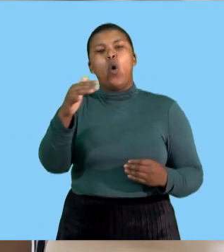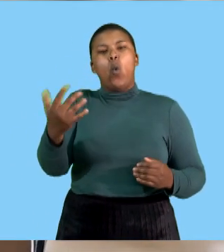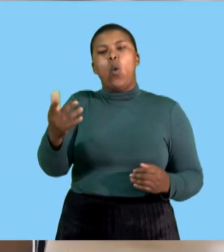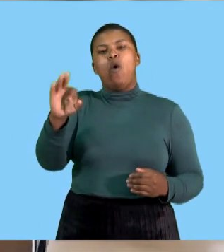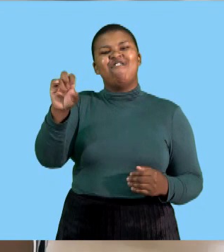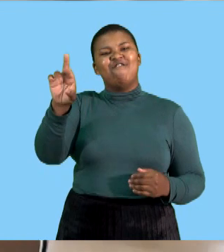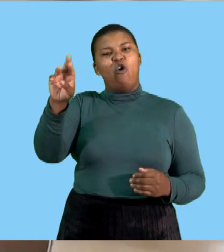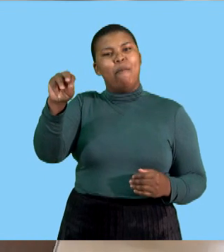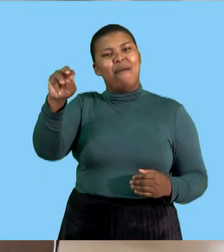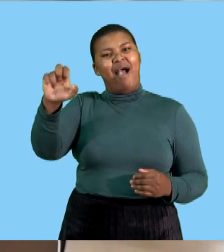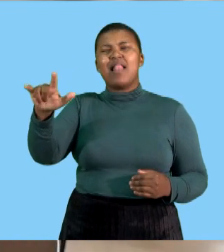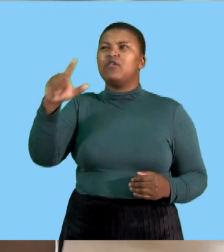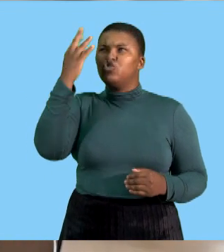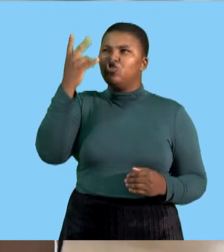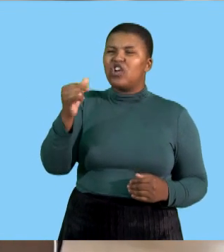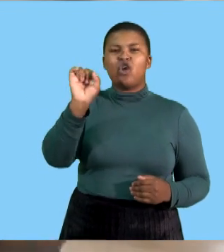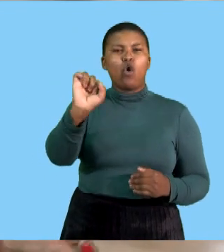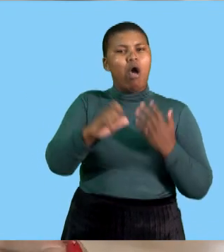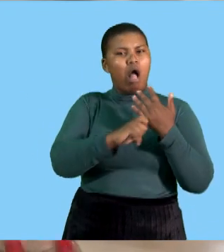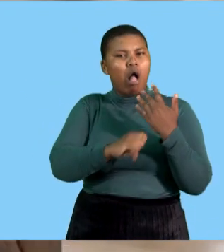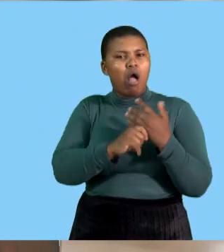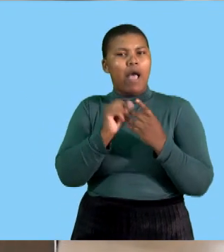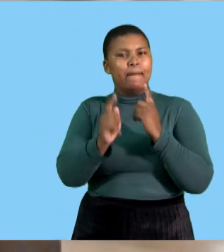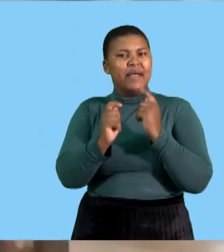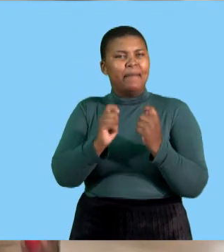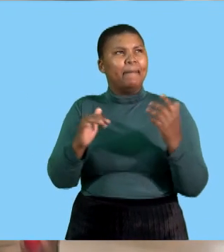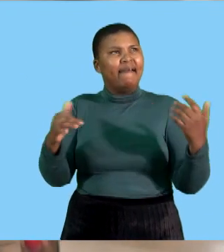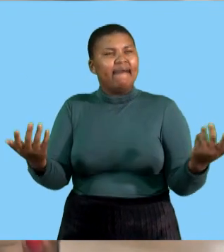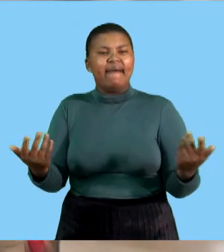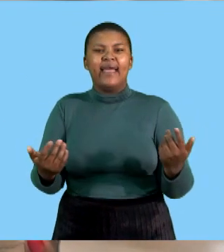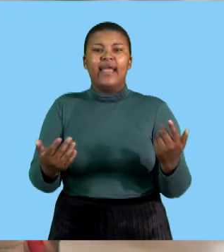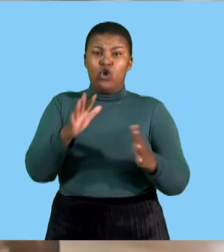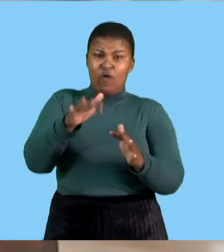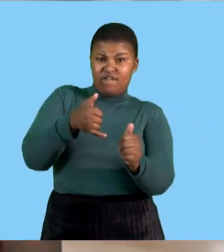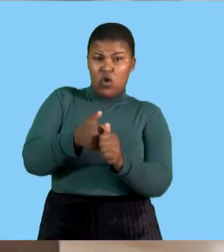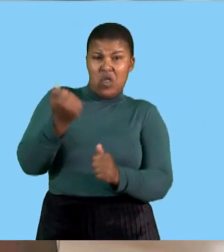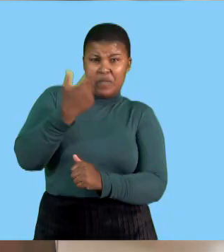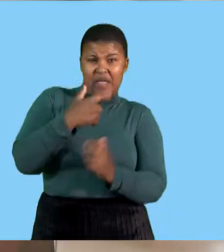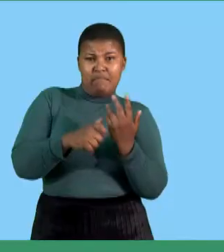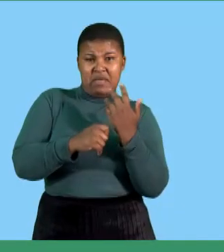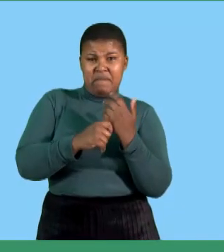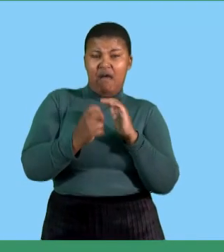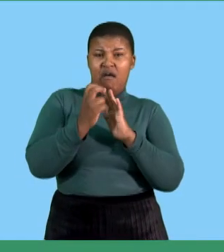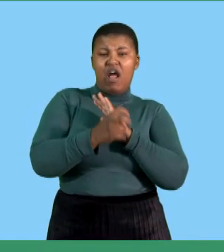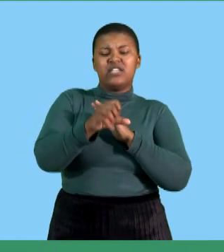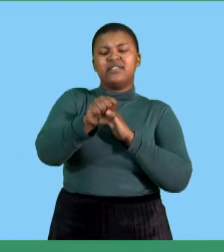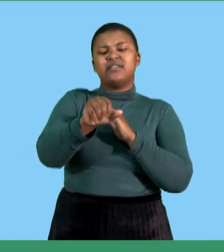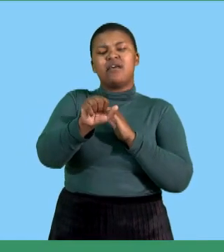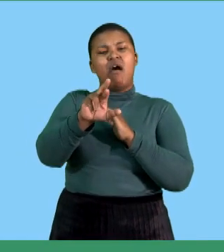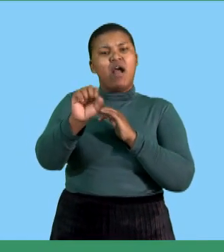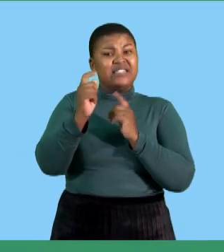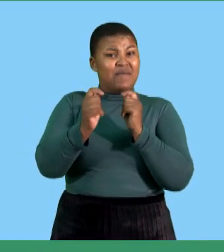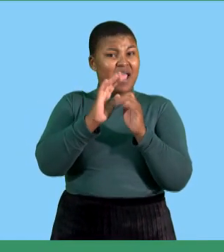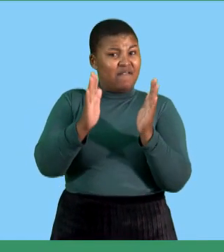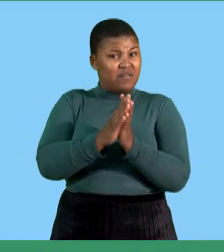tax payments maybe, or your tax permits maybe, tax regulations. Are you compliant? Do you pay? And all that. So a business